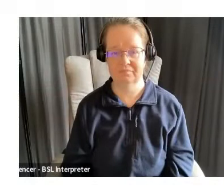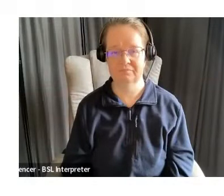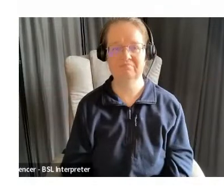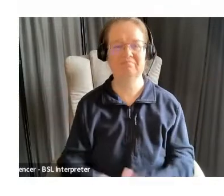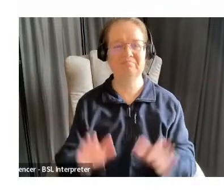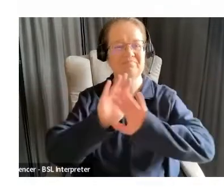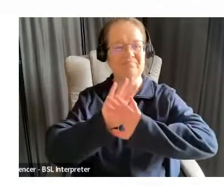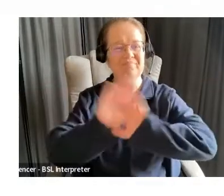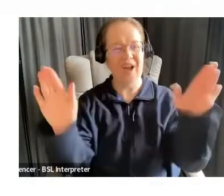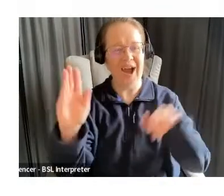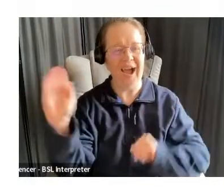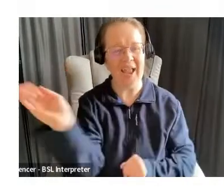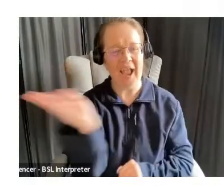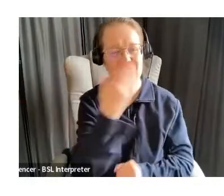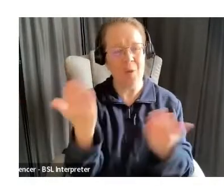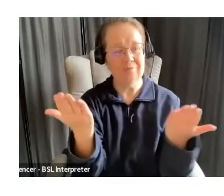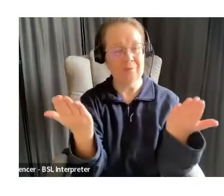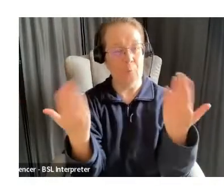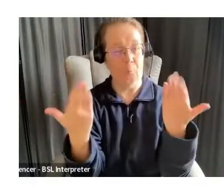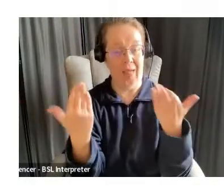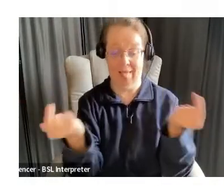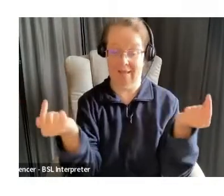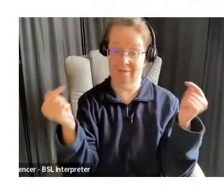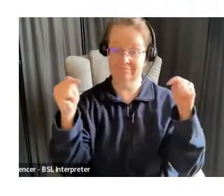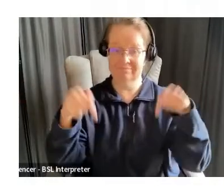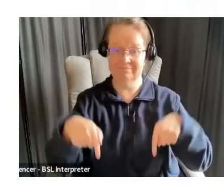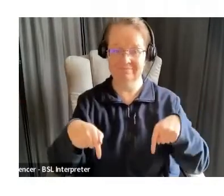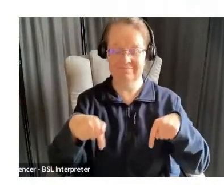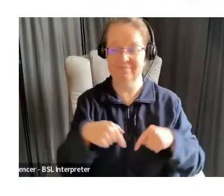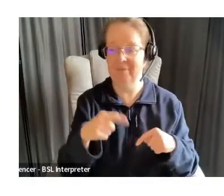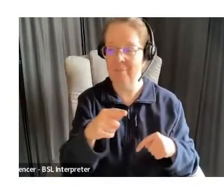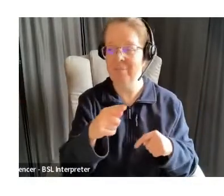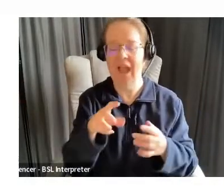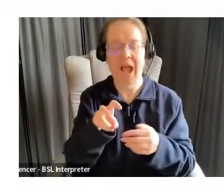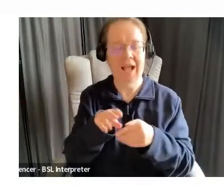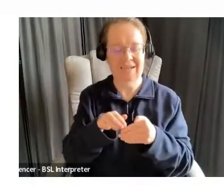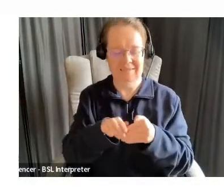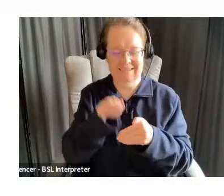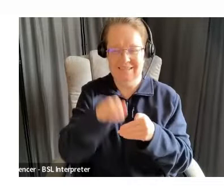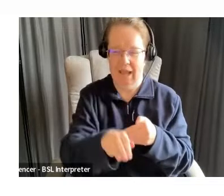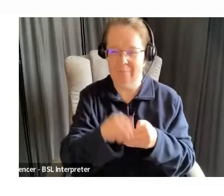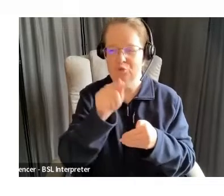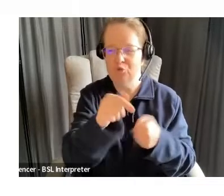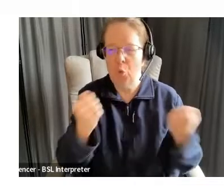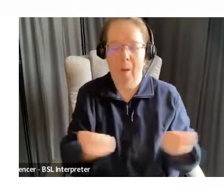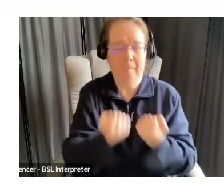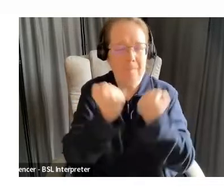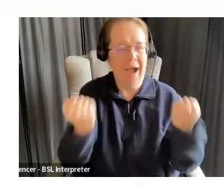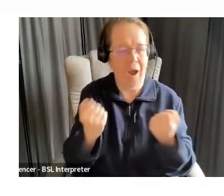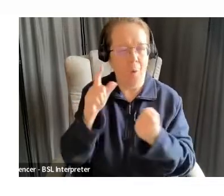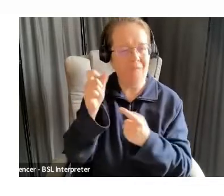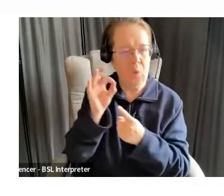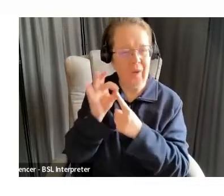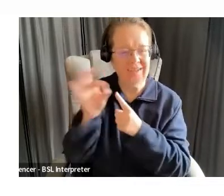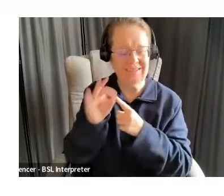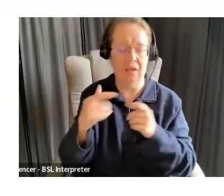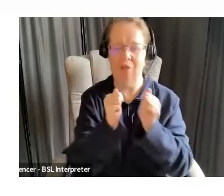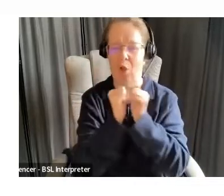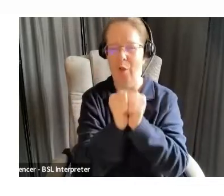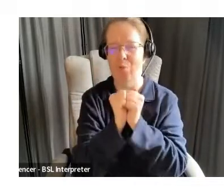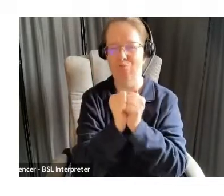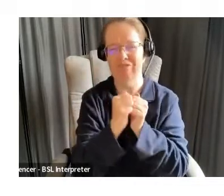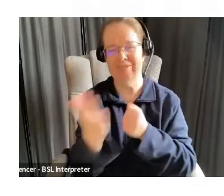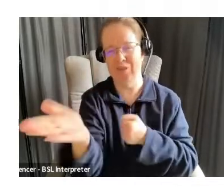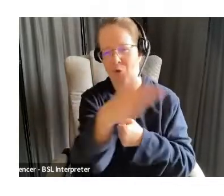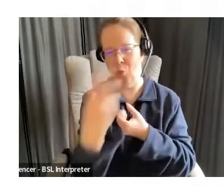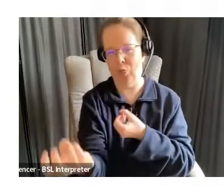Hello everyone and welcome to Step Into Your Power interview. I'm Rosa B. Really appreciate you all joining